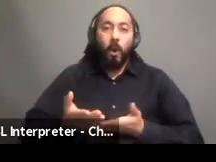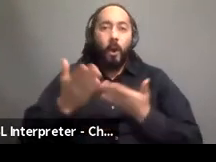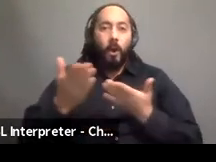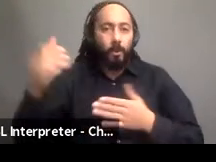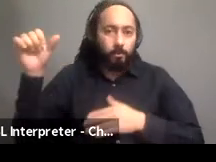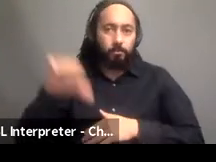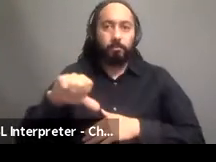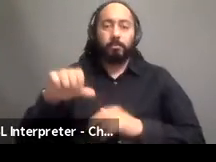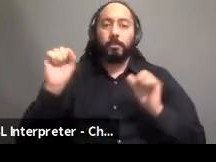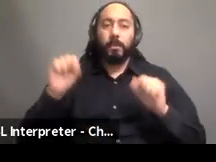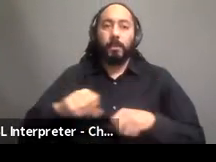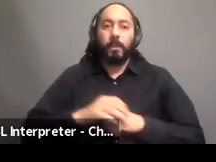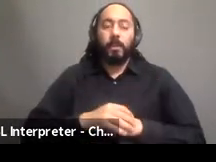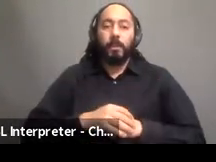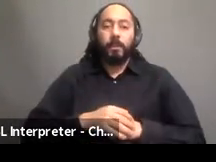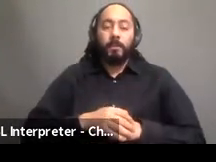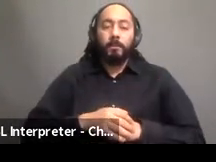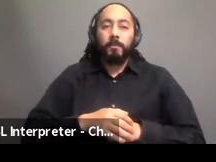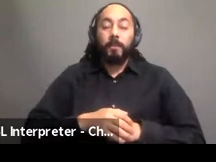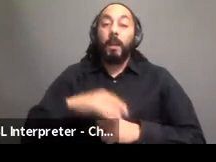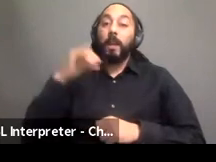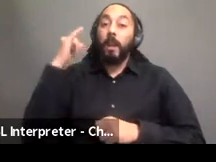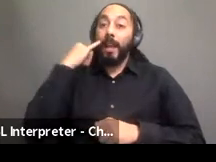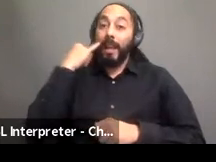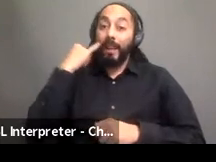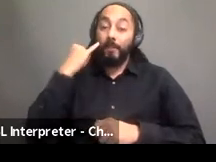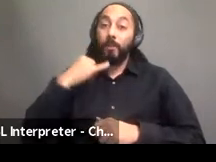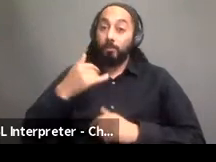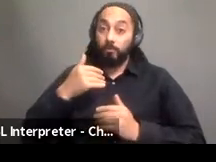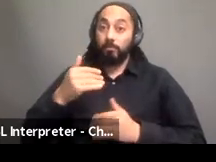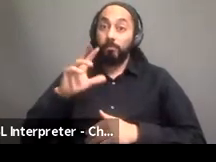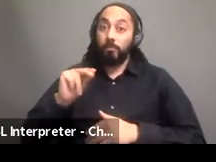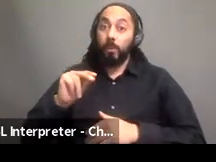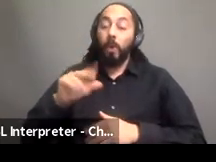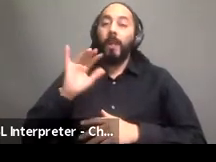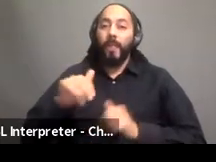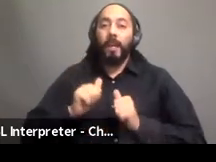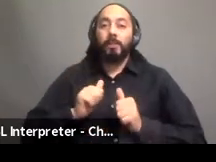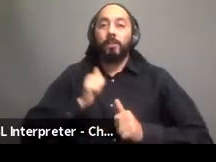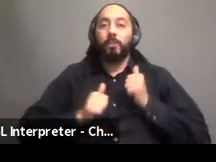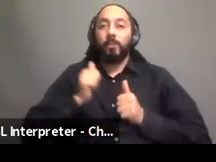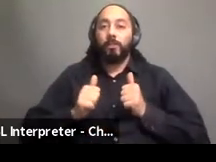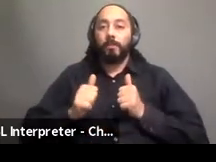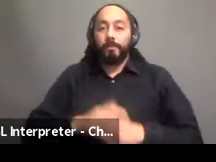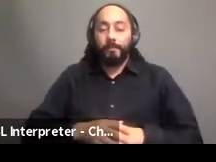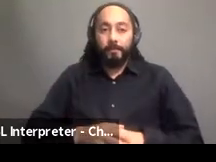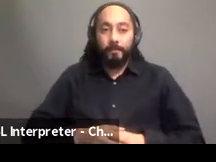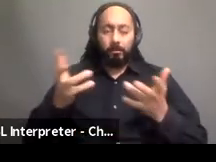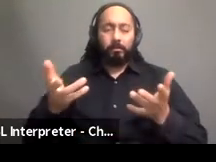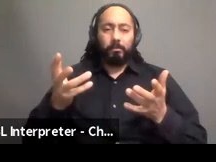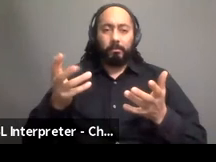and often in doing that, you are asserting yourself and being assertive.